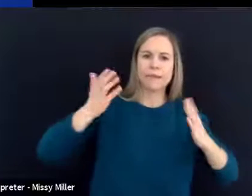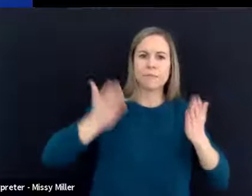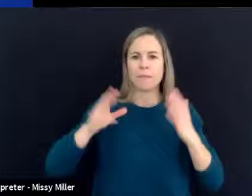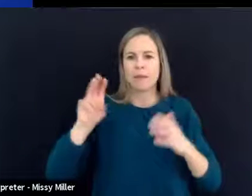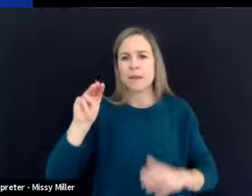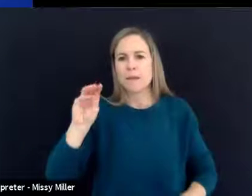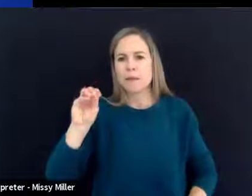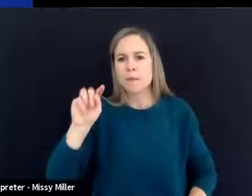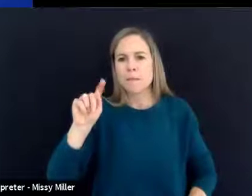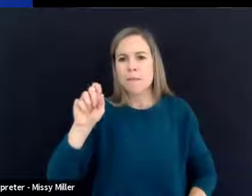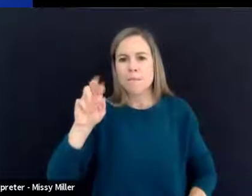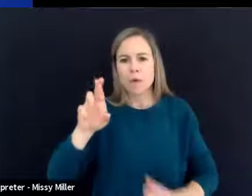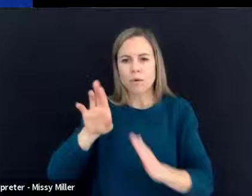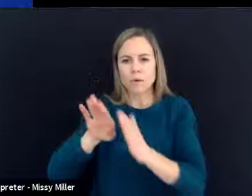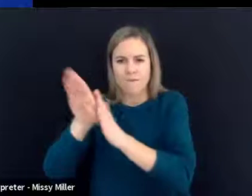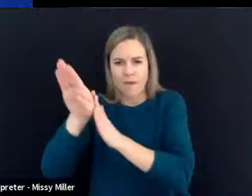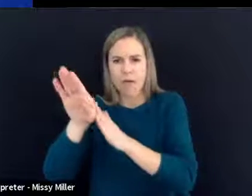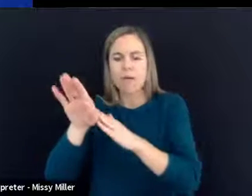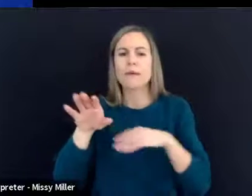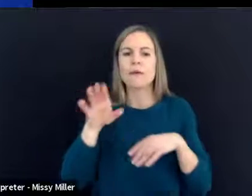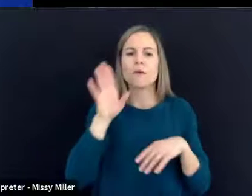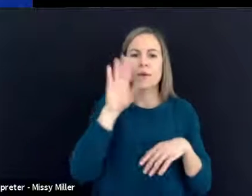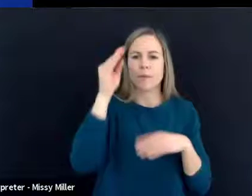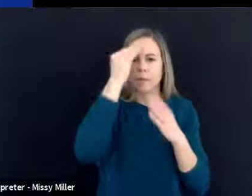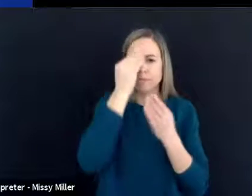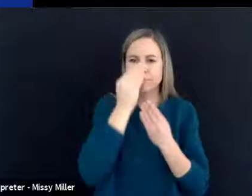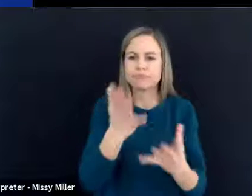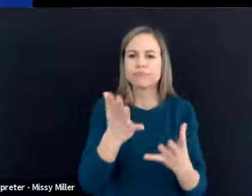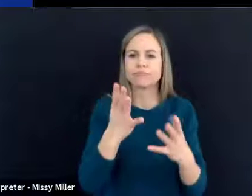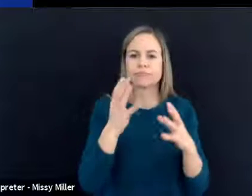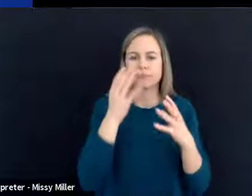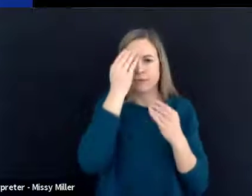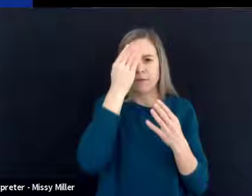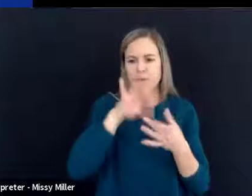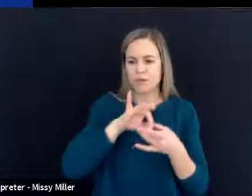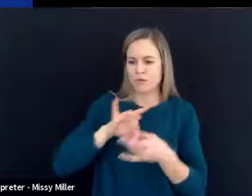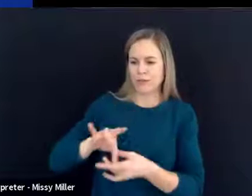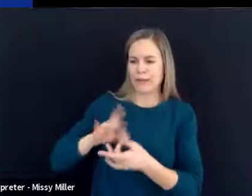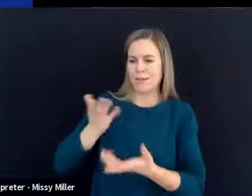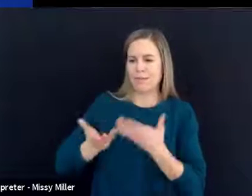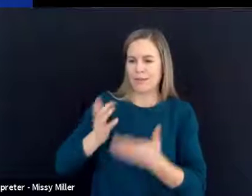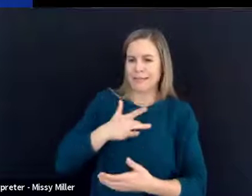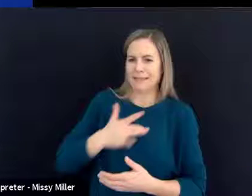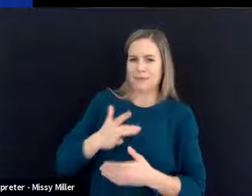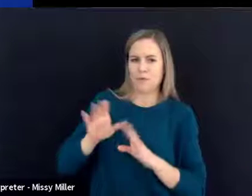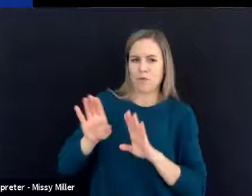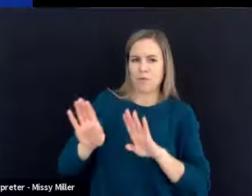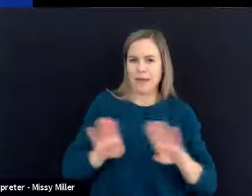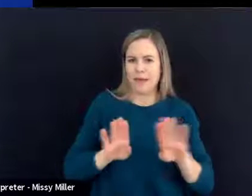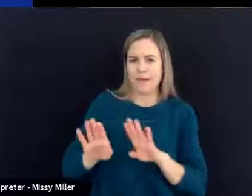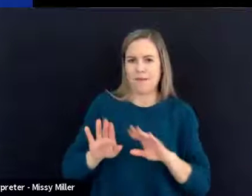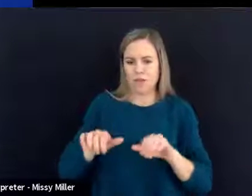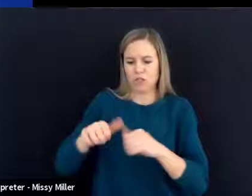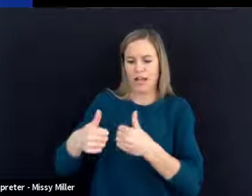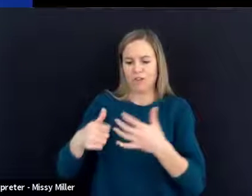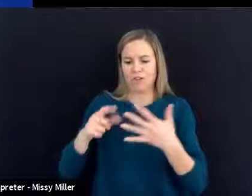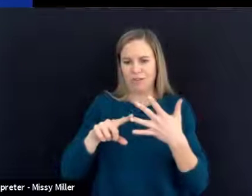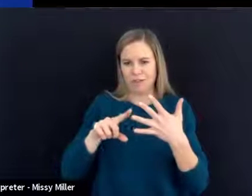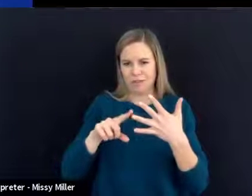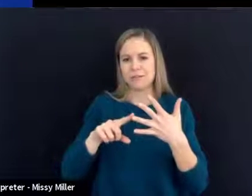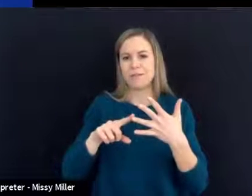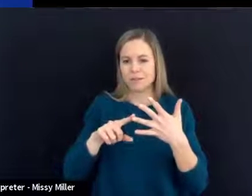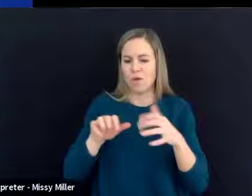you a little bit more information around some typical behavior challenges and what that means for